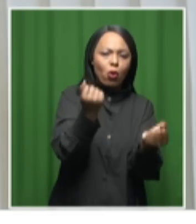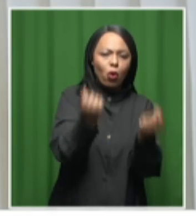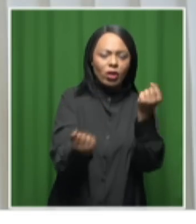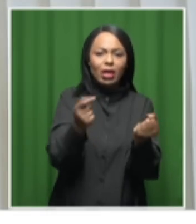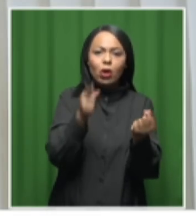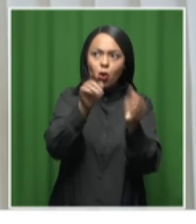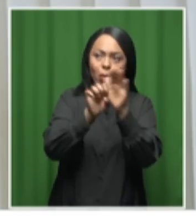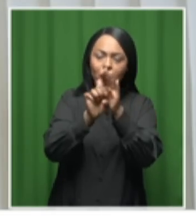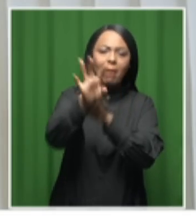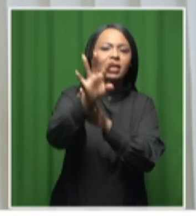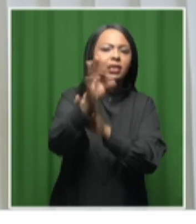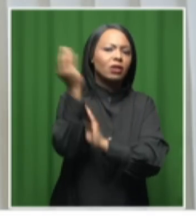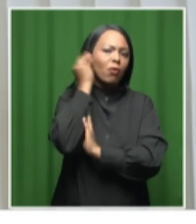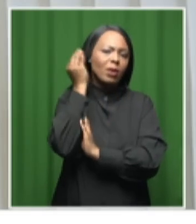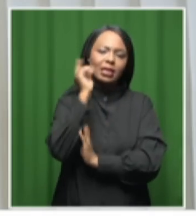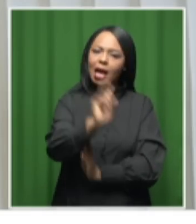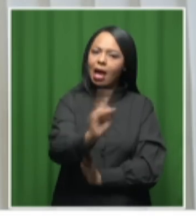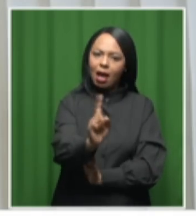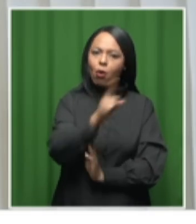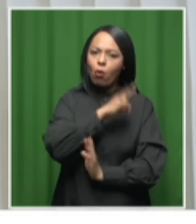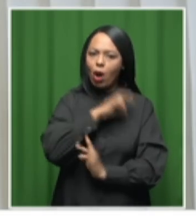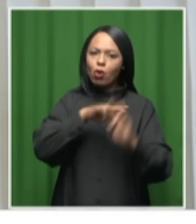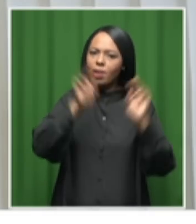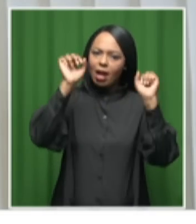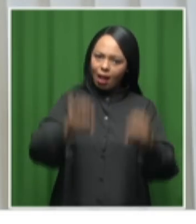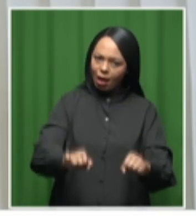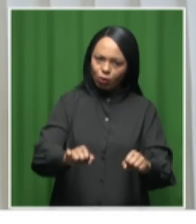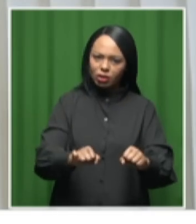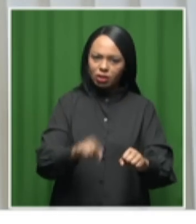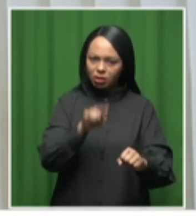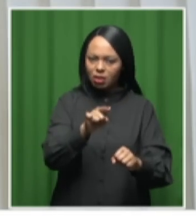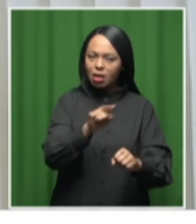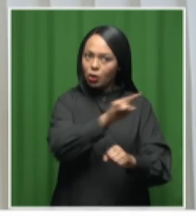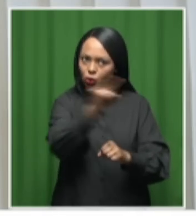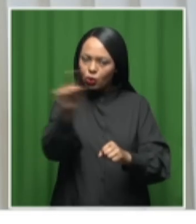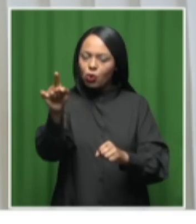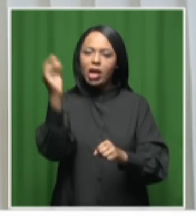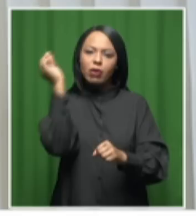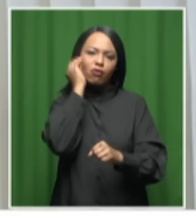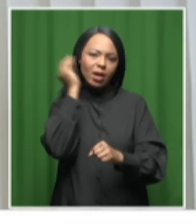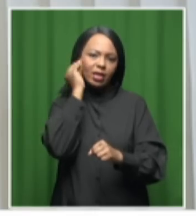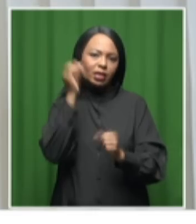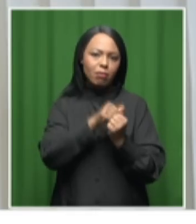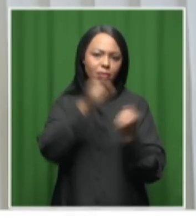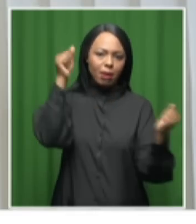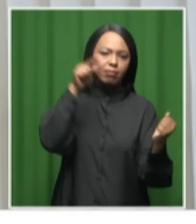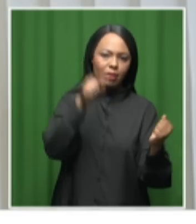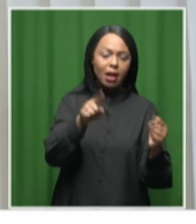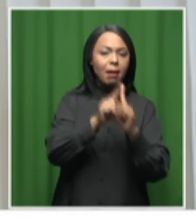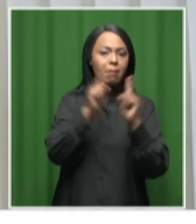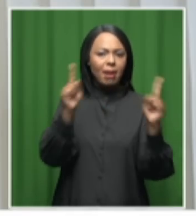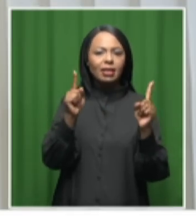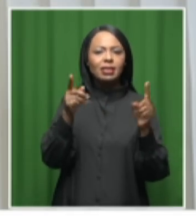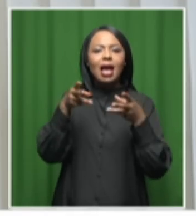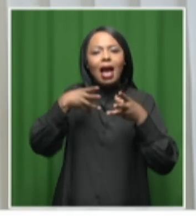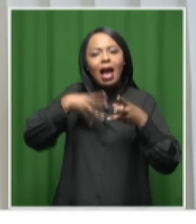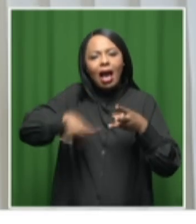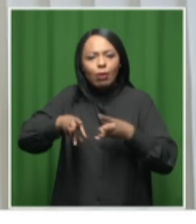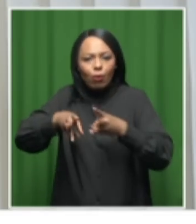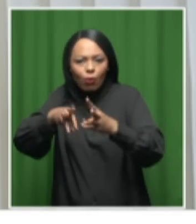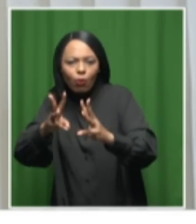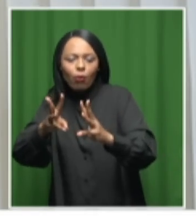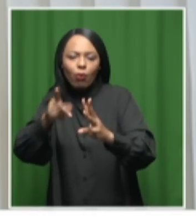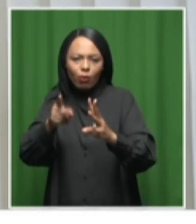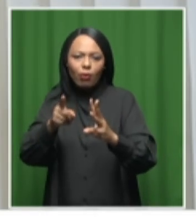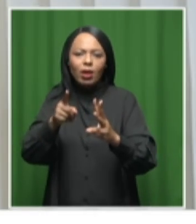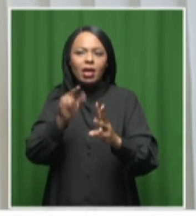don't publish that information because you are not allowed to have that information. But secondly, there are proper channels in which you have, if you want to